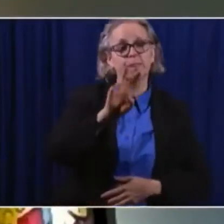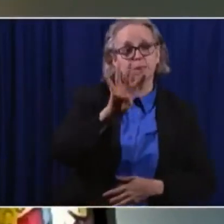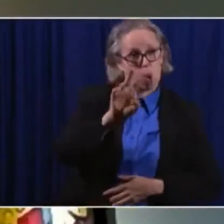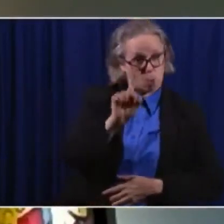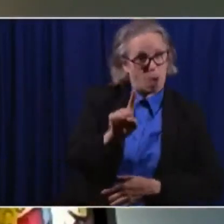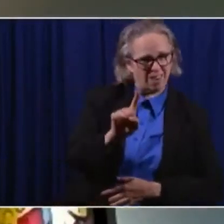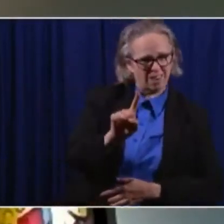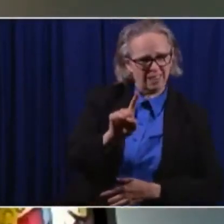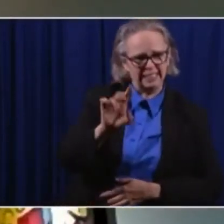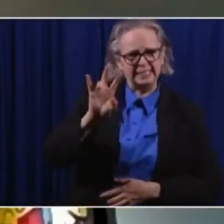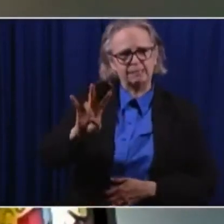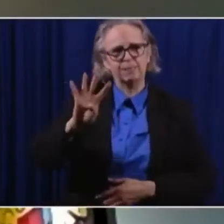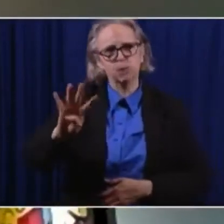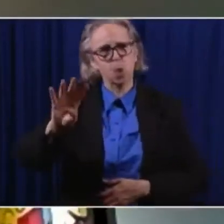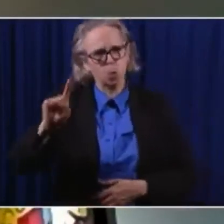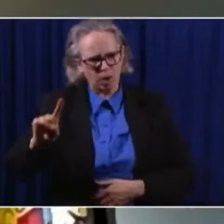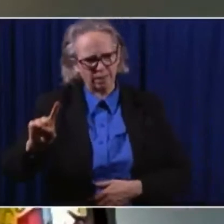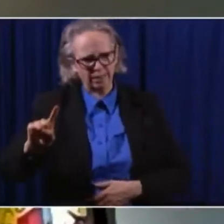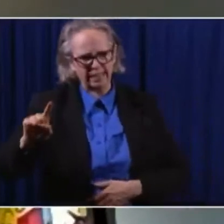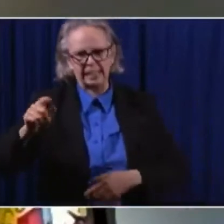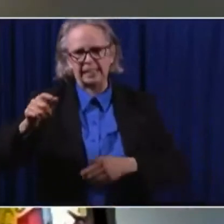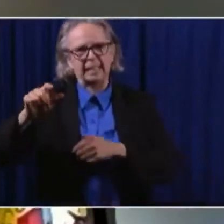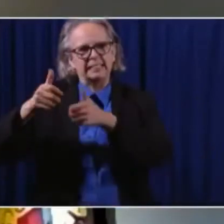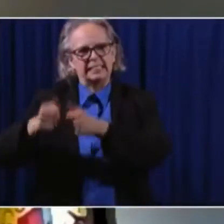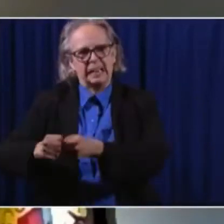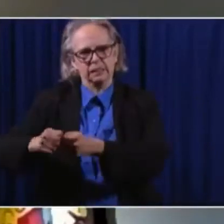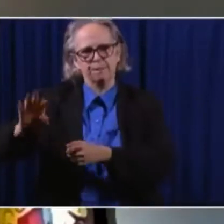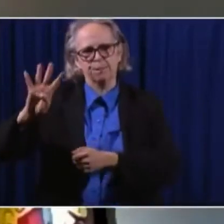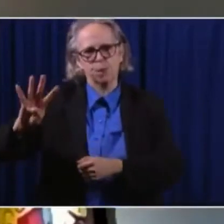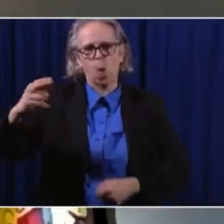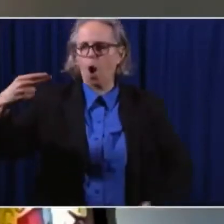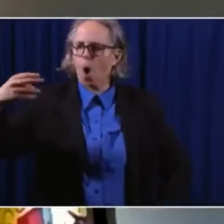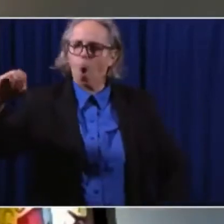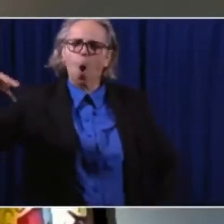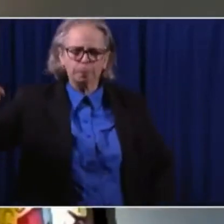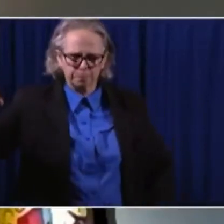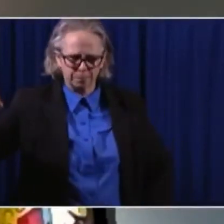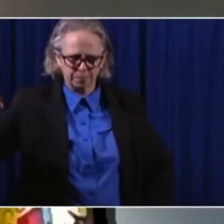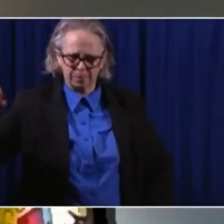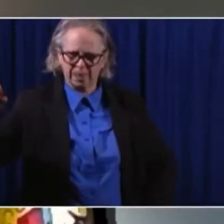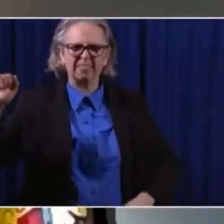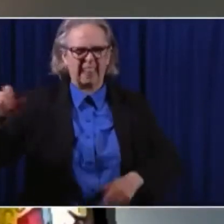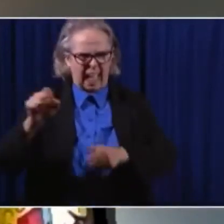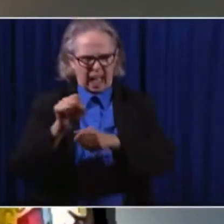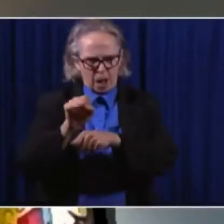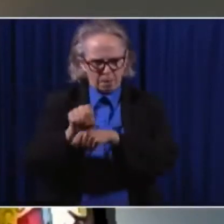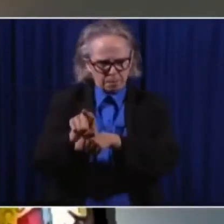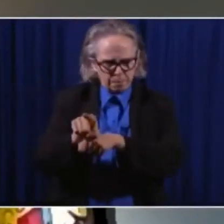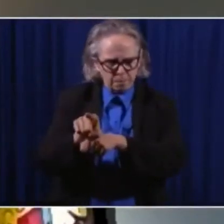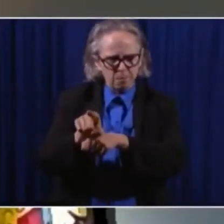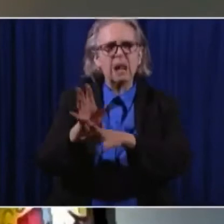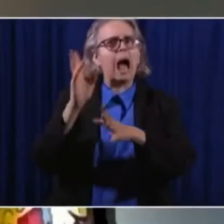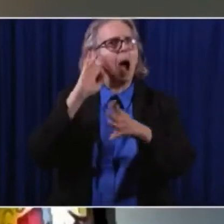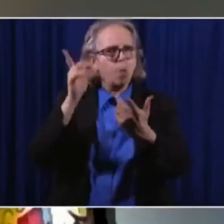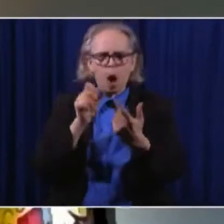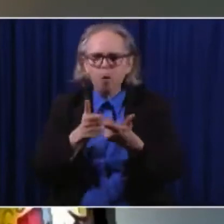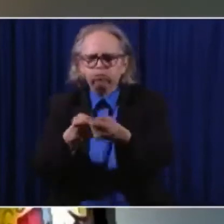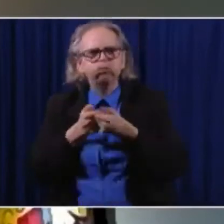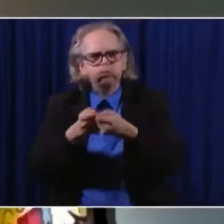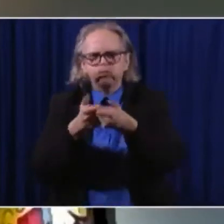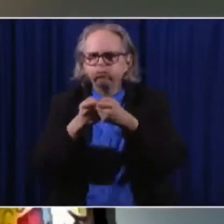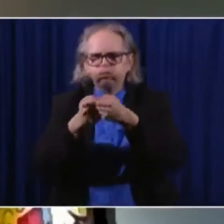741-741, and you can chat via text. Either way, you're connected to a mental health professional that's just going to walk you through